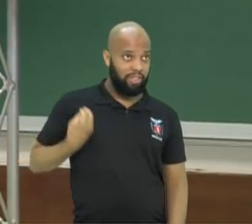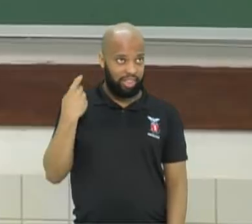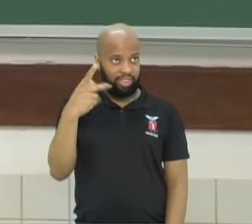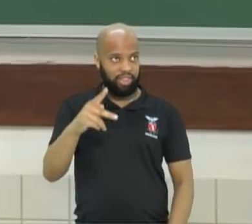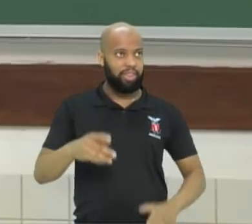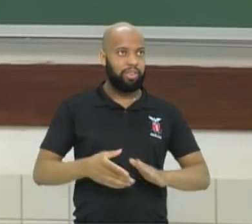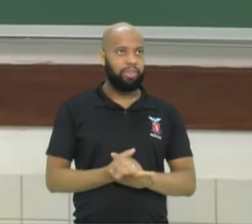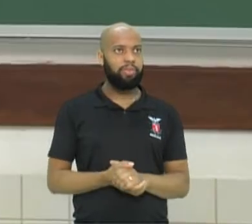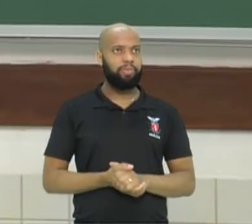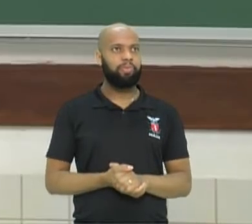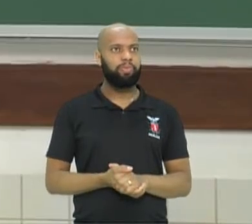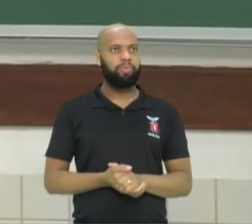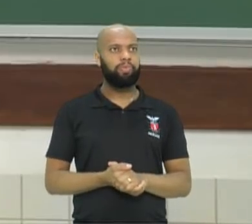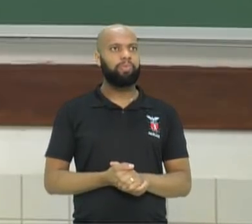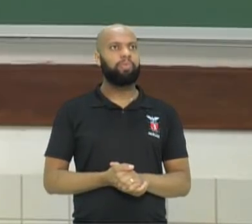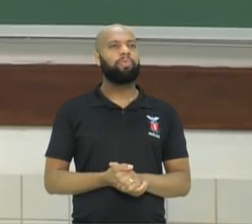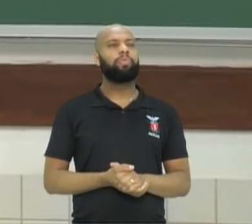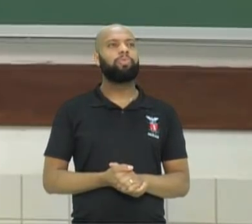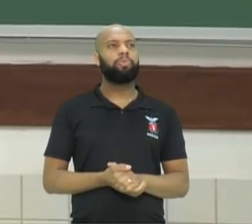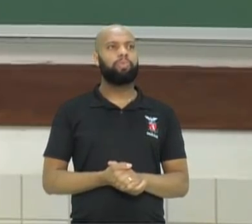Então vamos lá, vamos ler junto comigo.